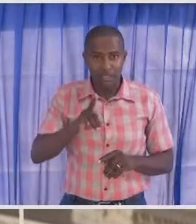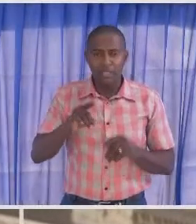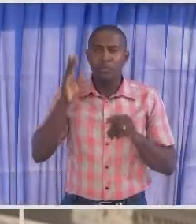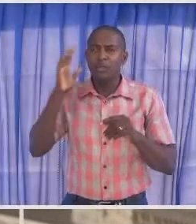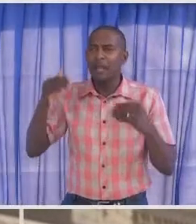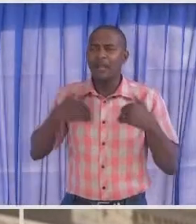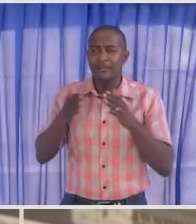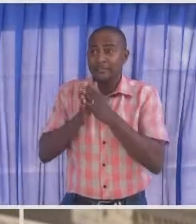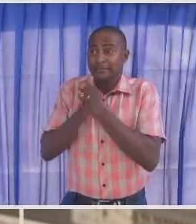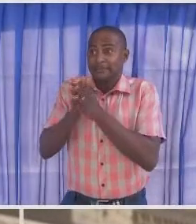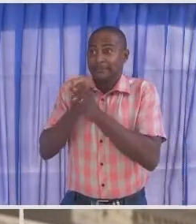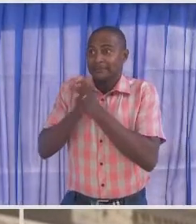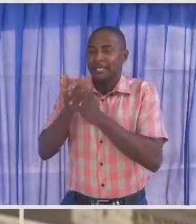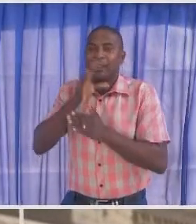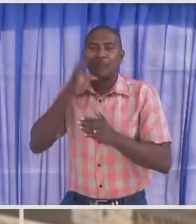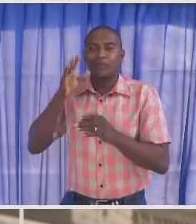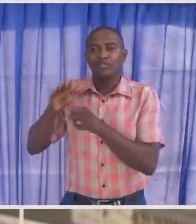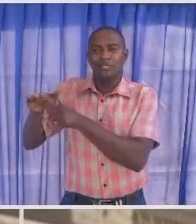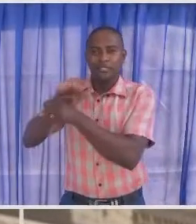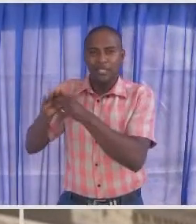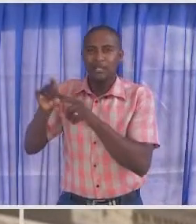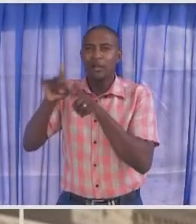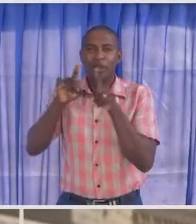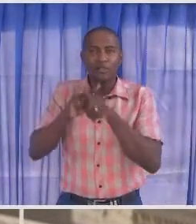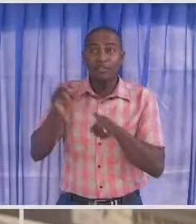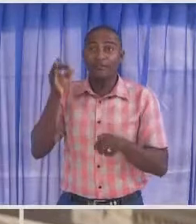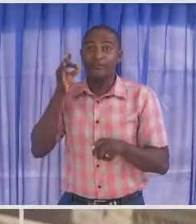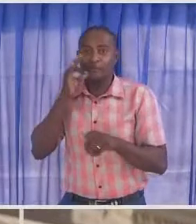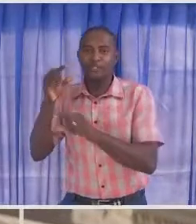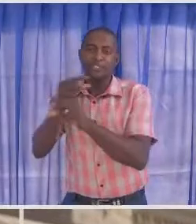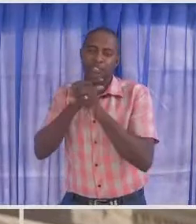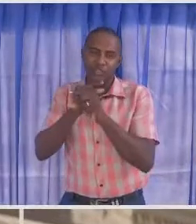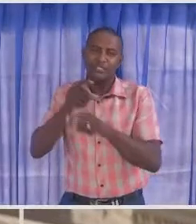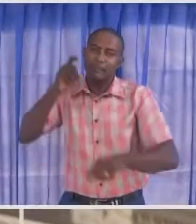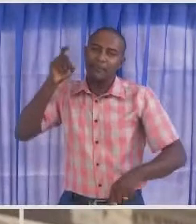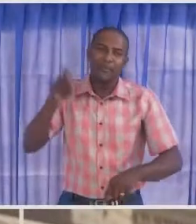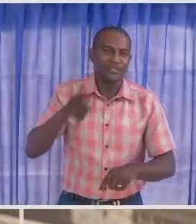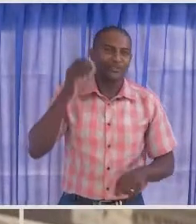vibrant agricultural sector and our food security and safety is guaranteed.